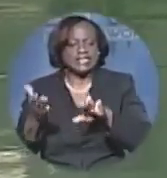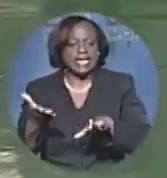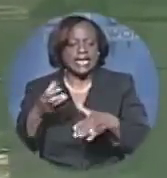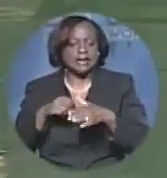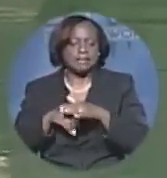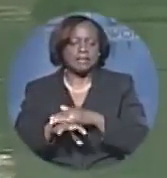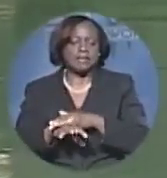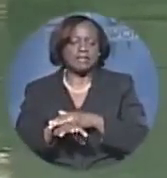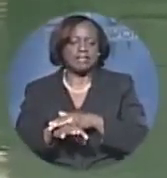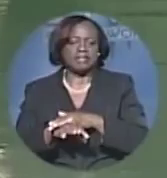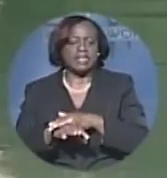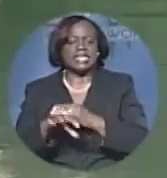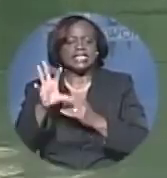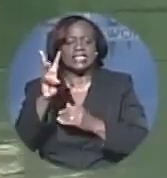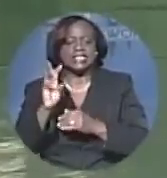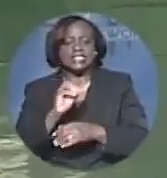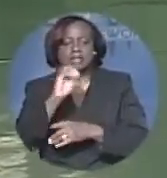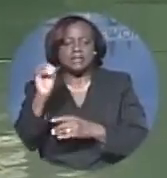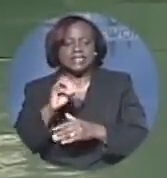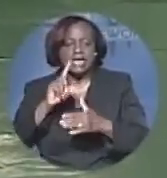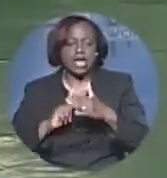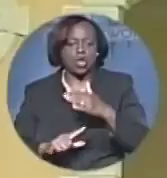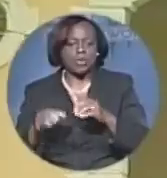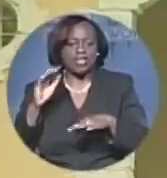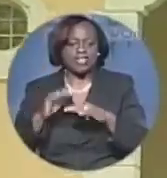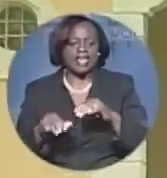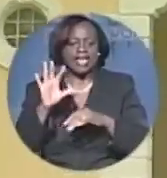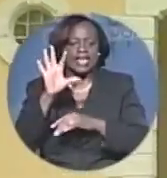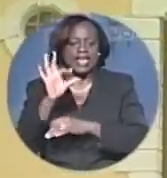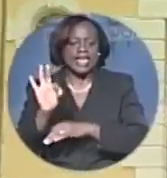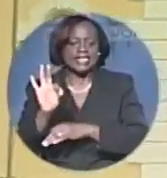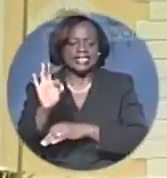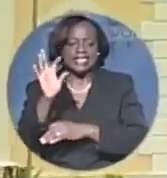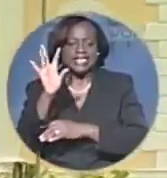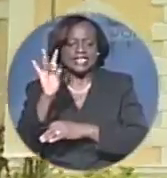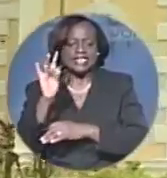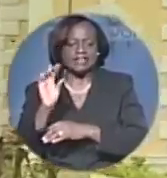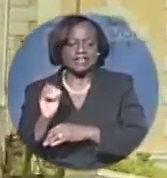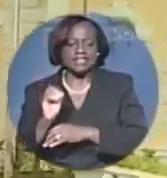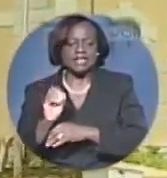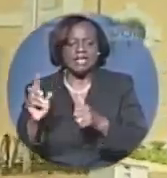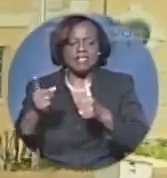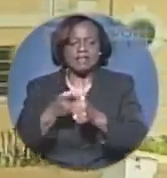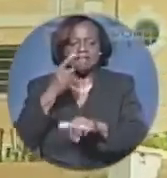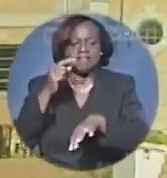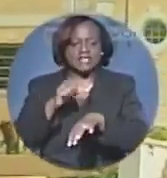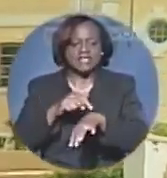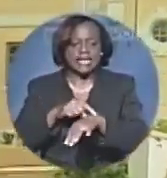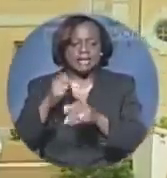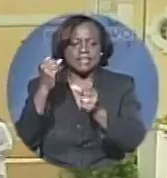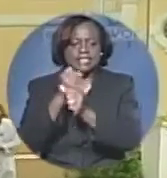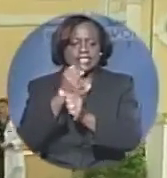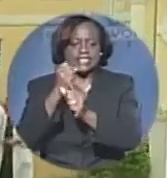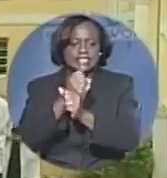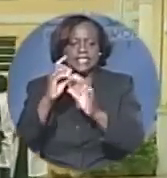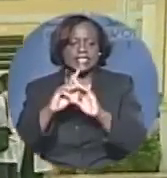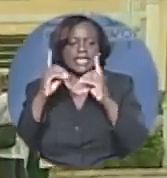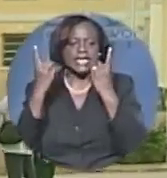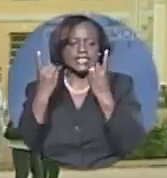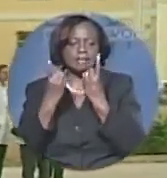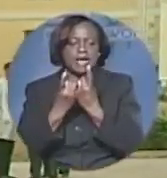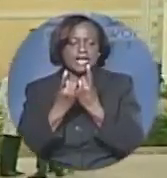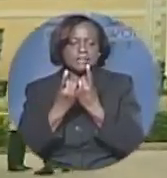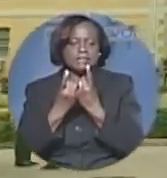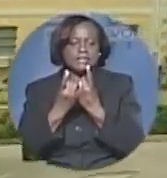is some 56% lower than in 1970. This is the first time the Statistics Department has produced an analysis of the reproductive